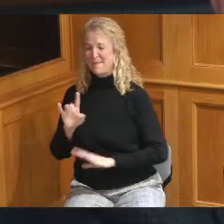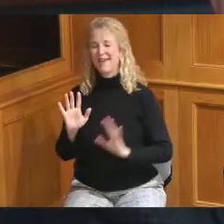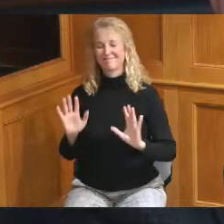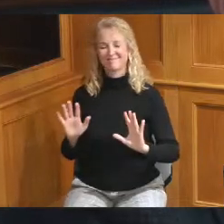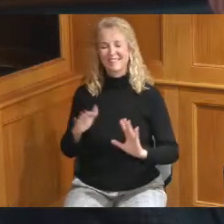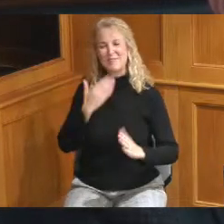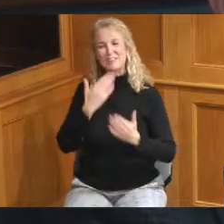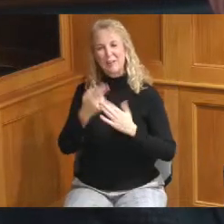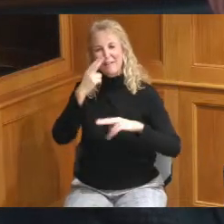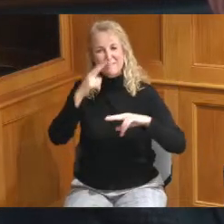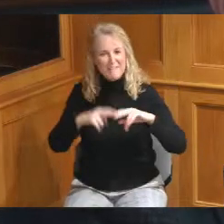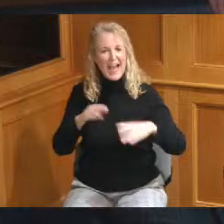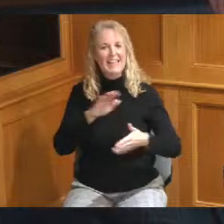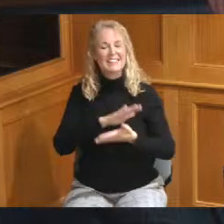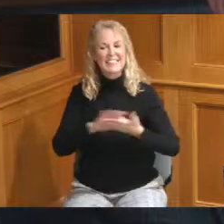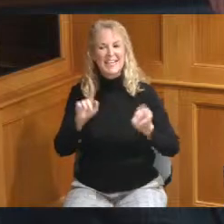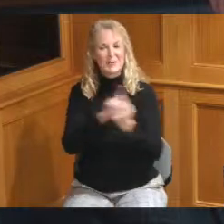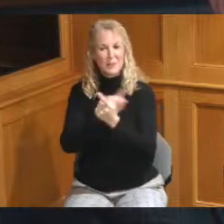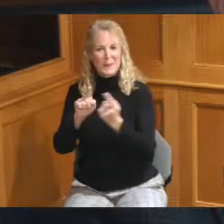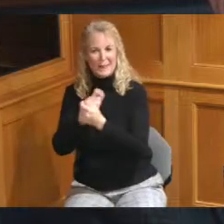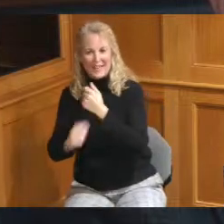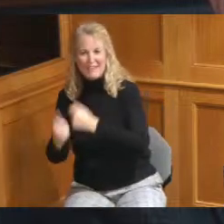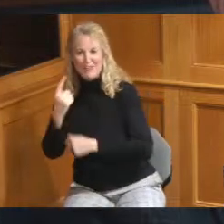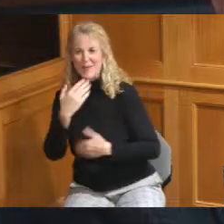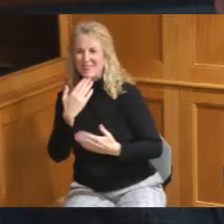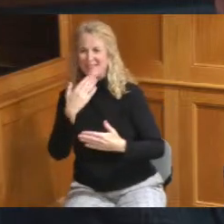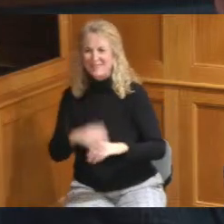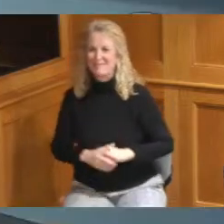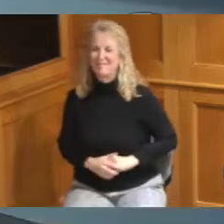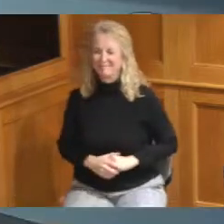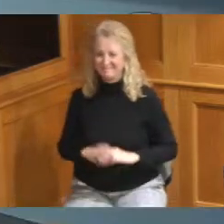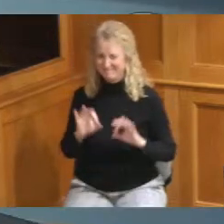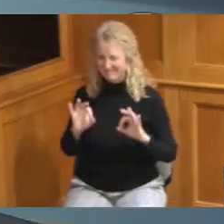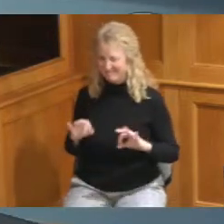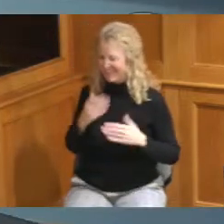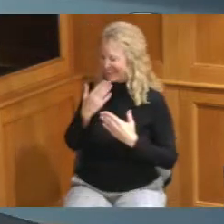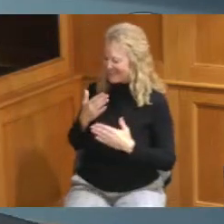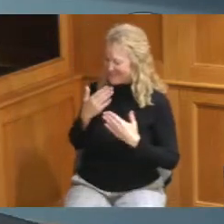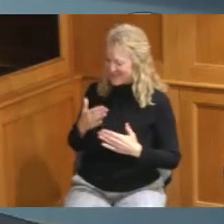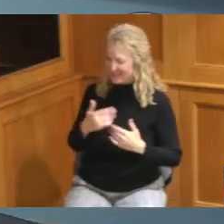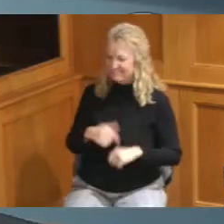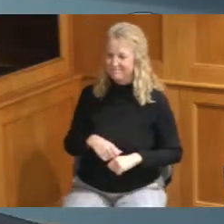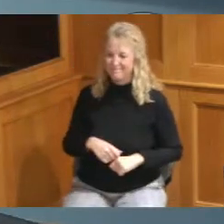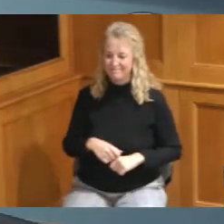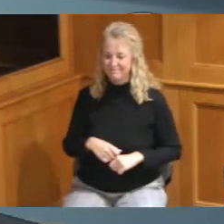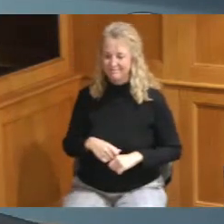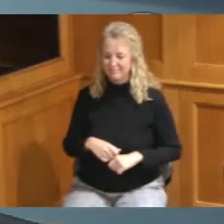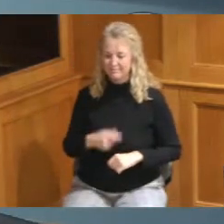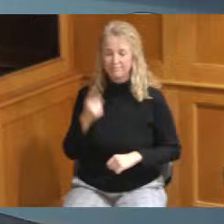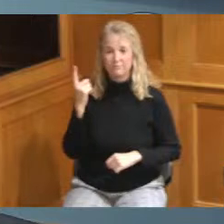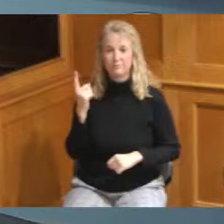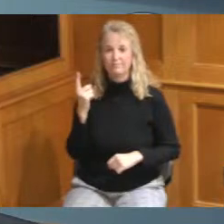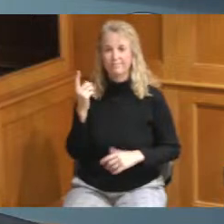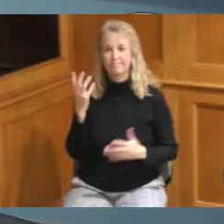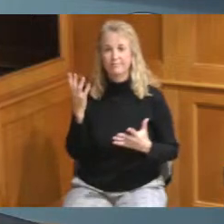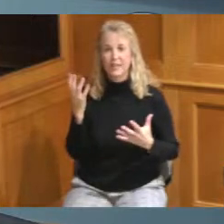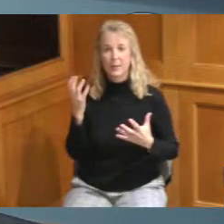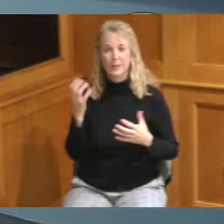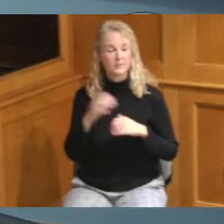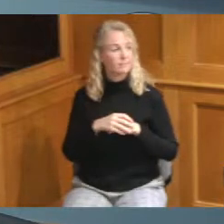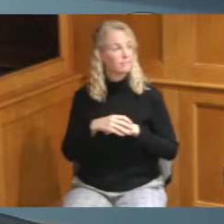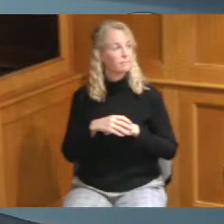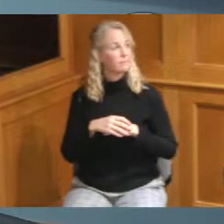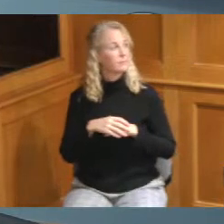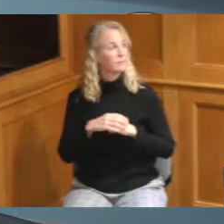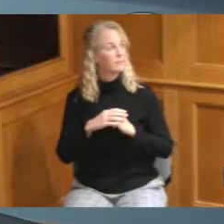was good fun. It was good fun to go out to the communities. Thank you. Thank you. Just want to... You